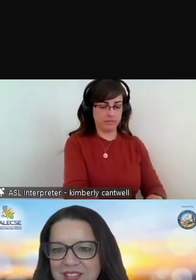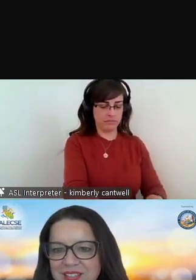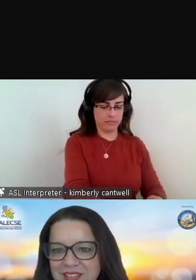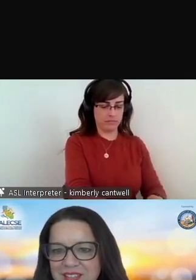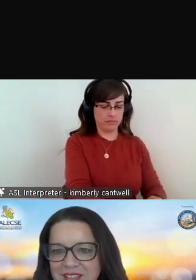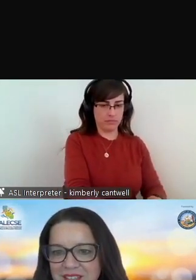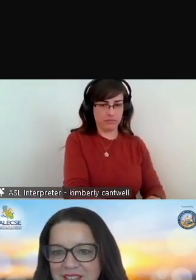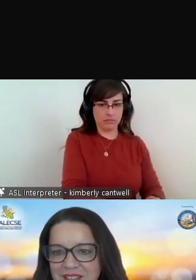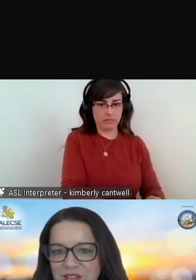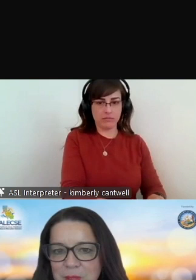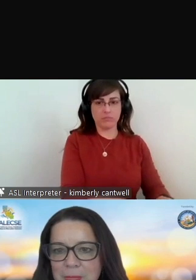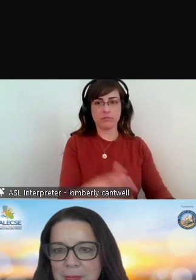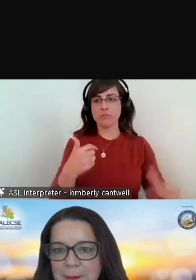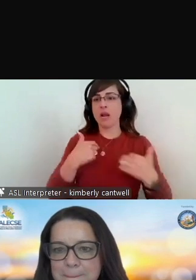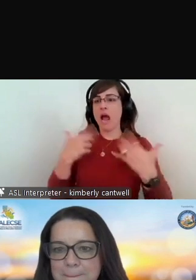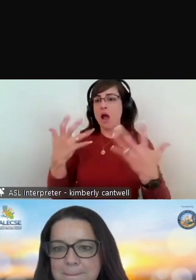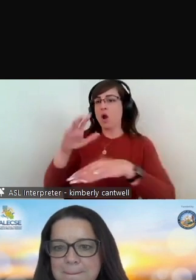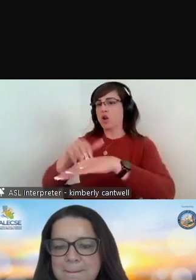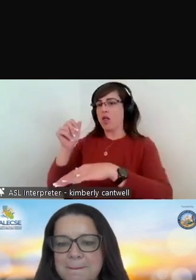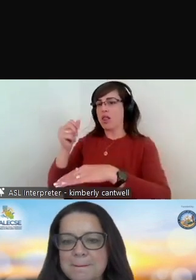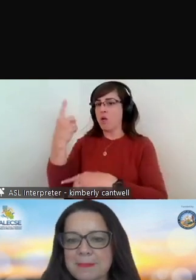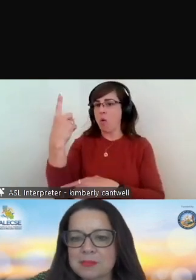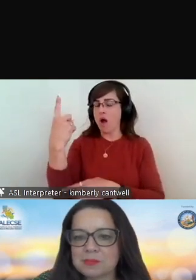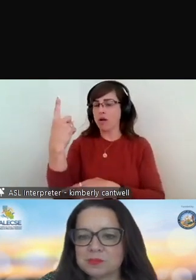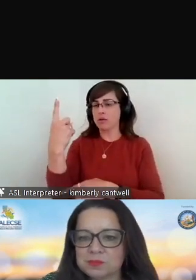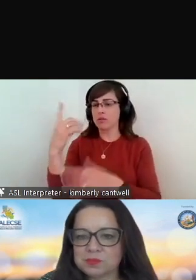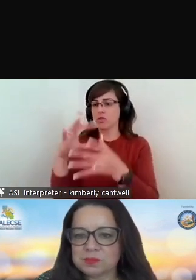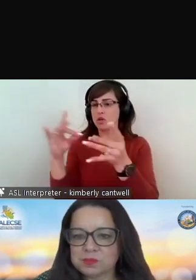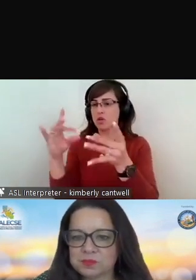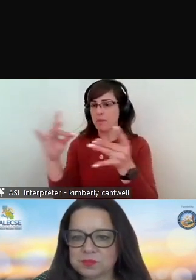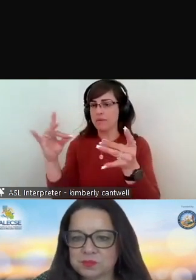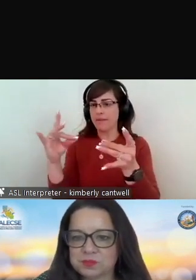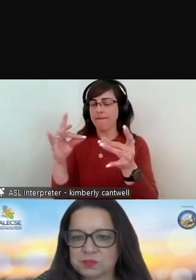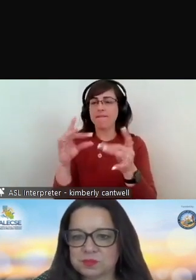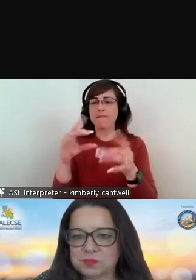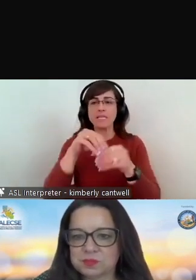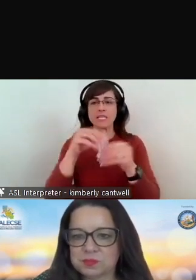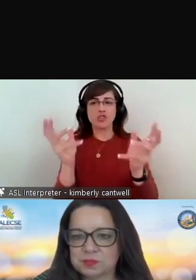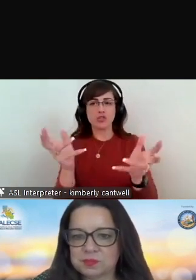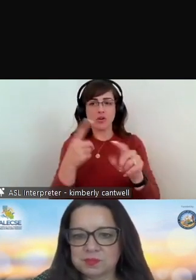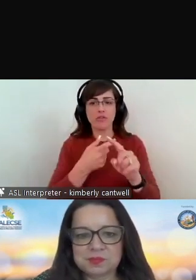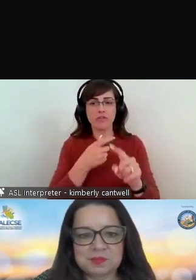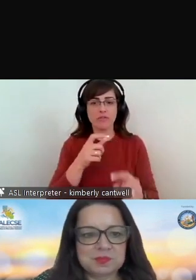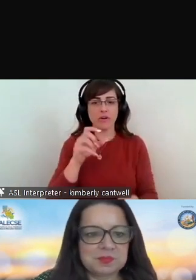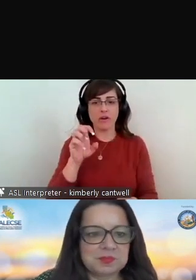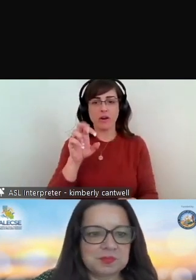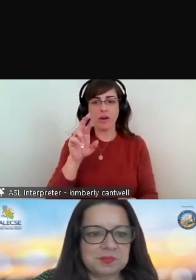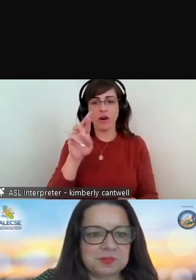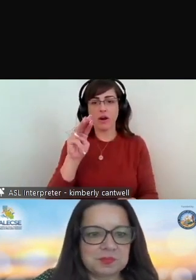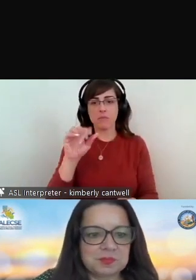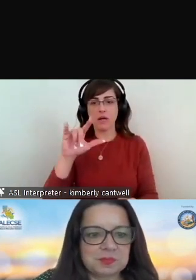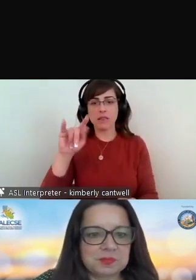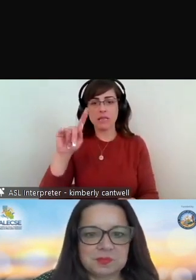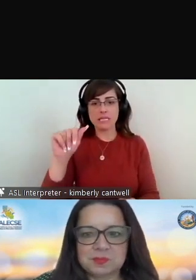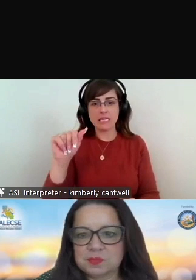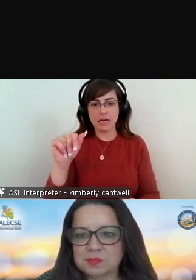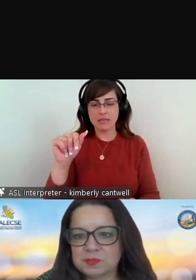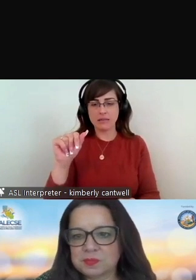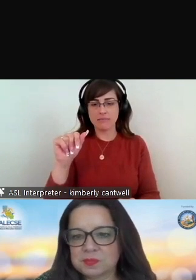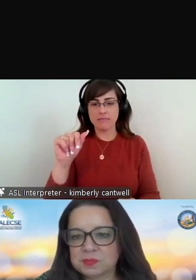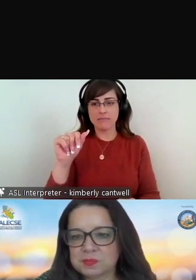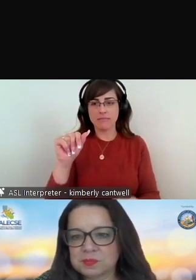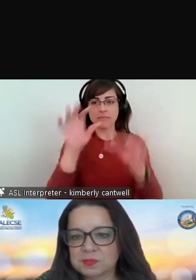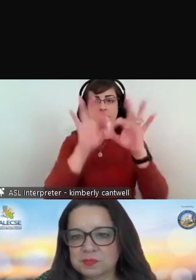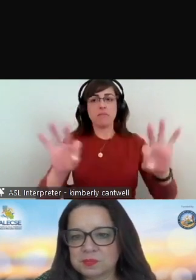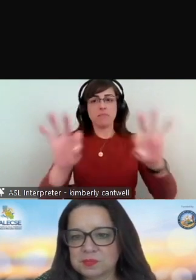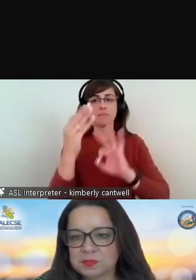here. I want to call out one of the comments in the chat from Ermelita. I'm trying to find it.